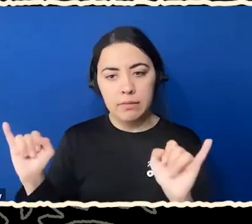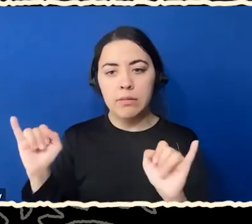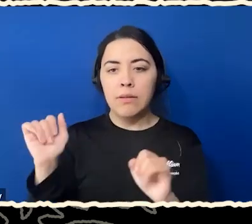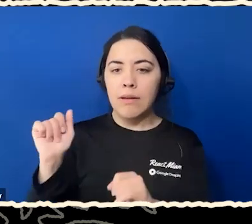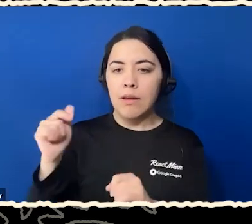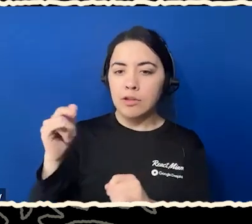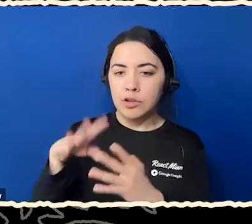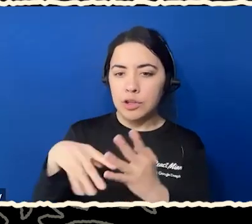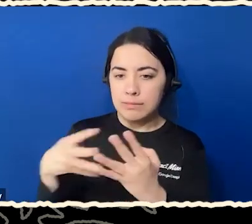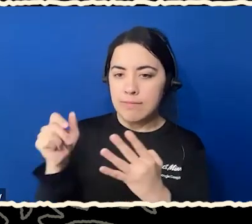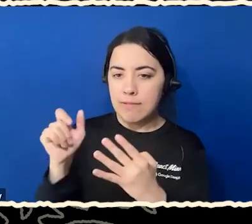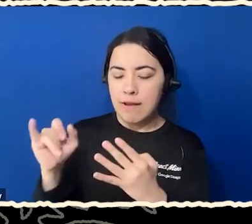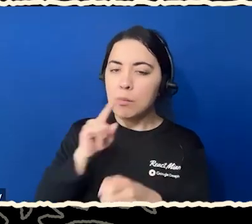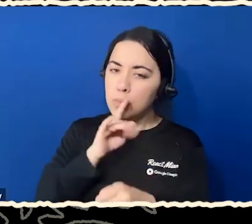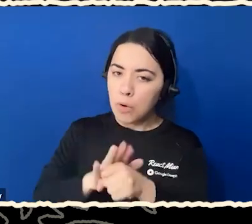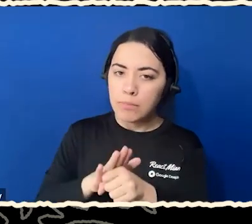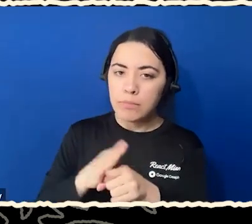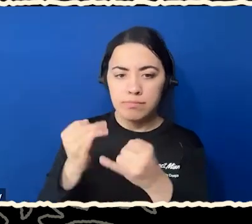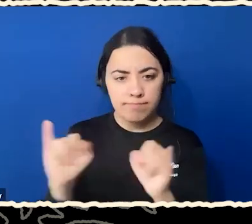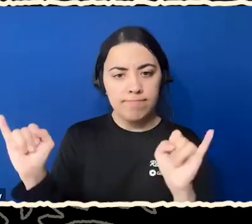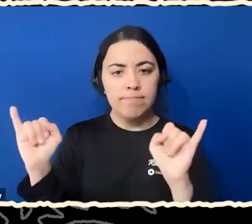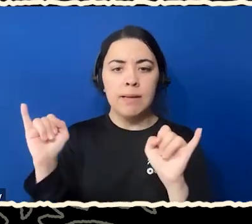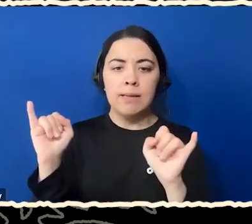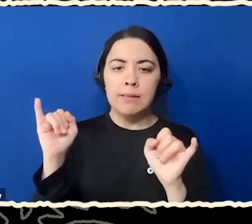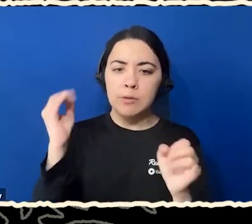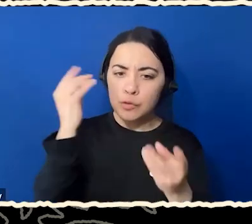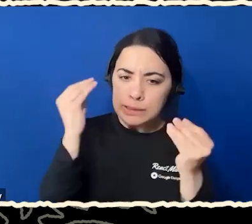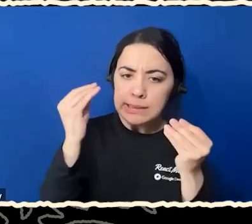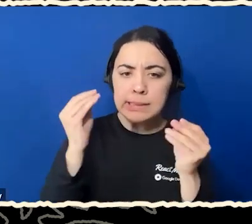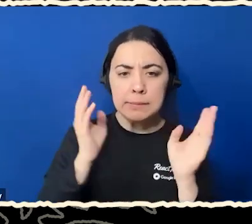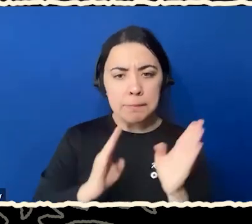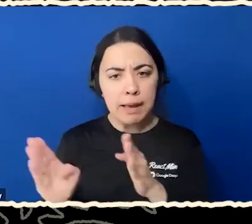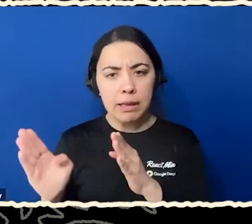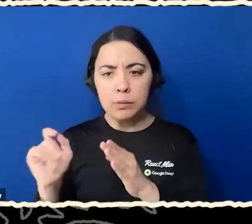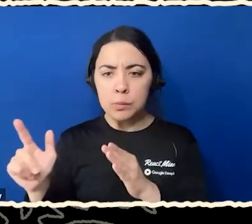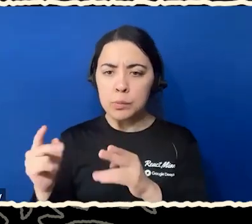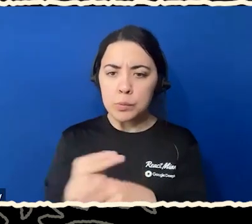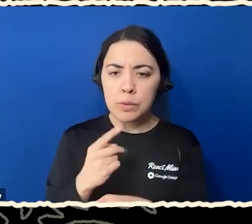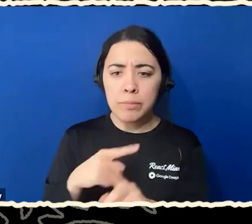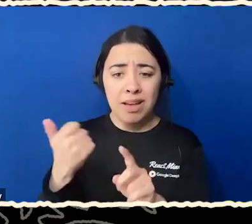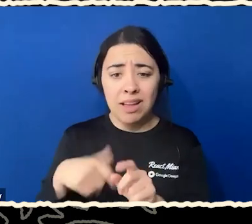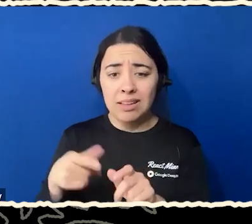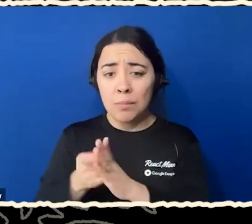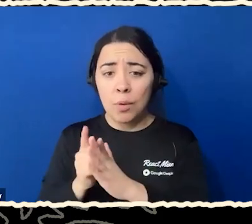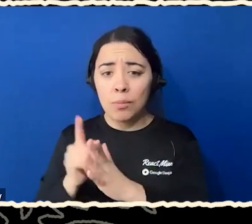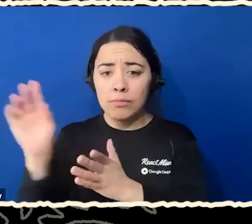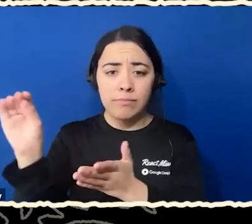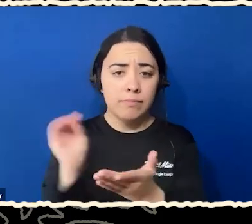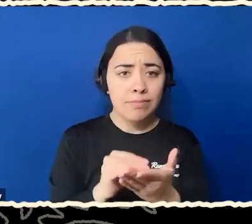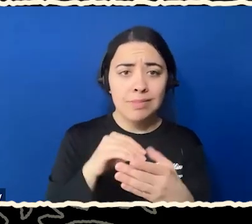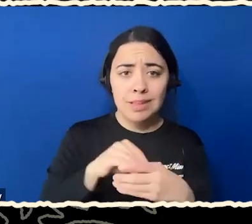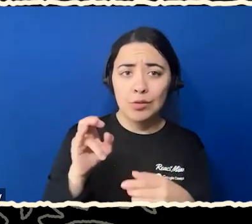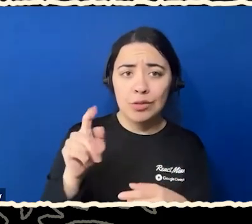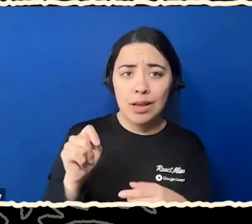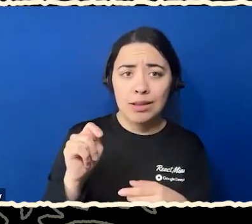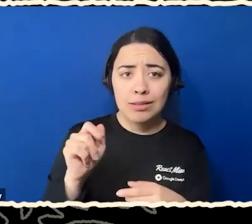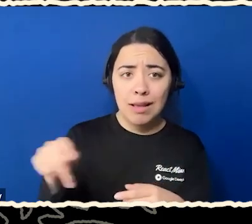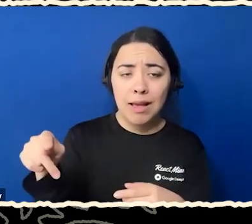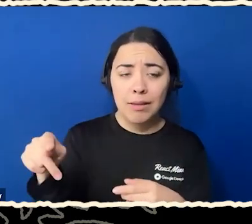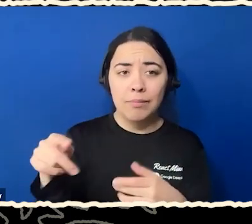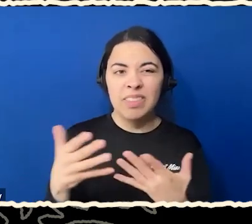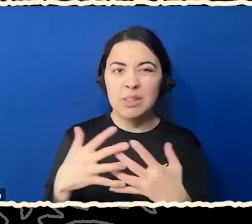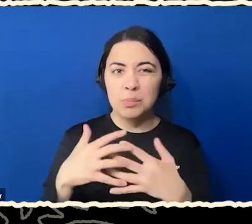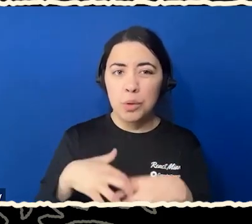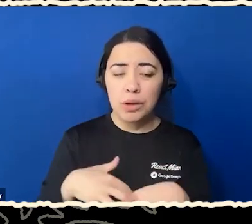it looks simple. But the moment you try to put an agent inside a React app, things start to break. The problem isn't